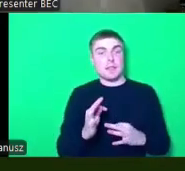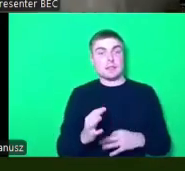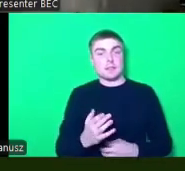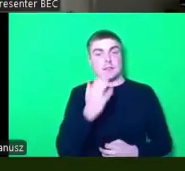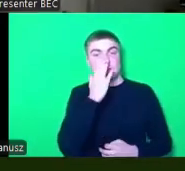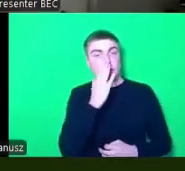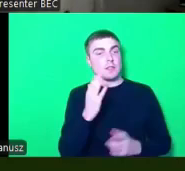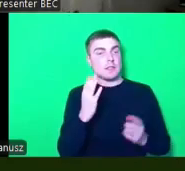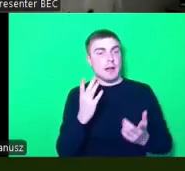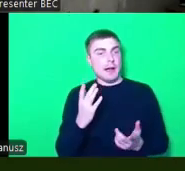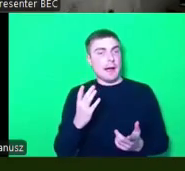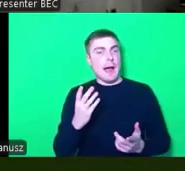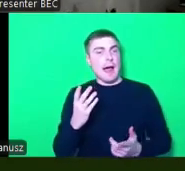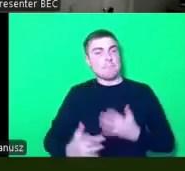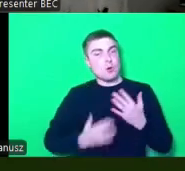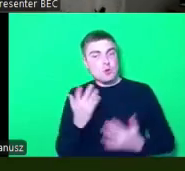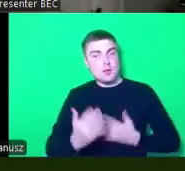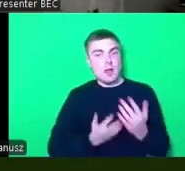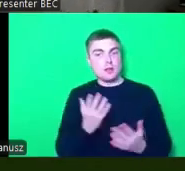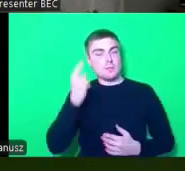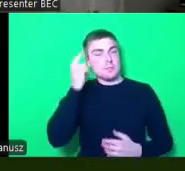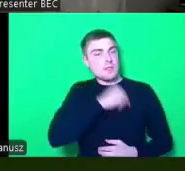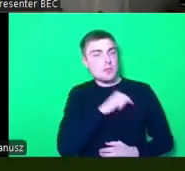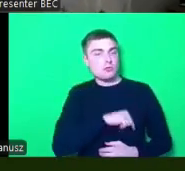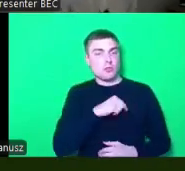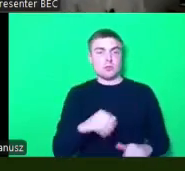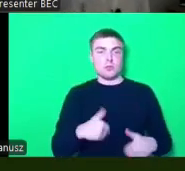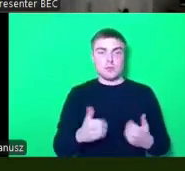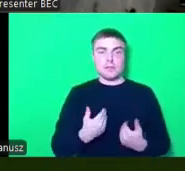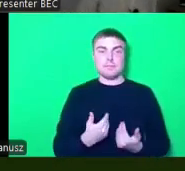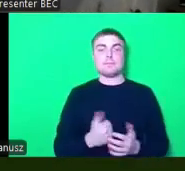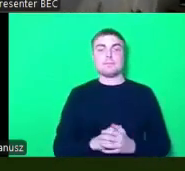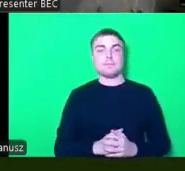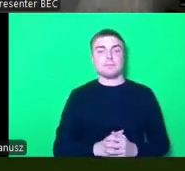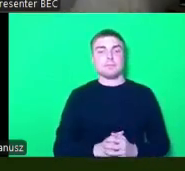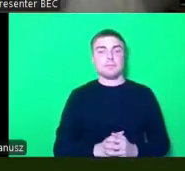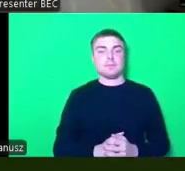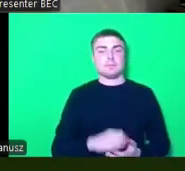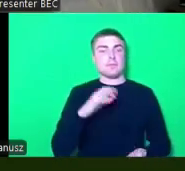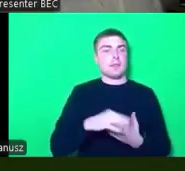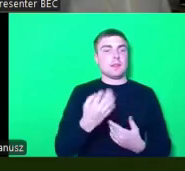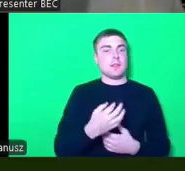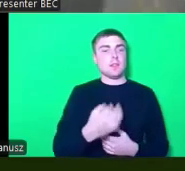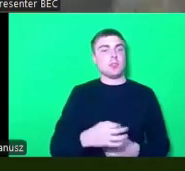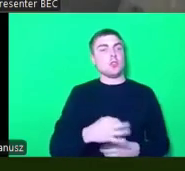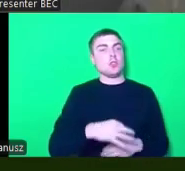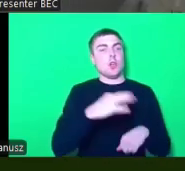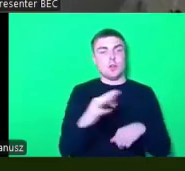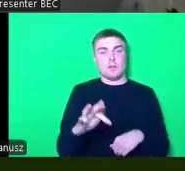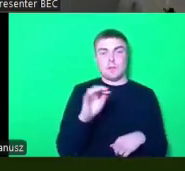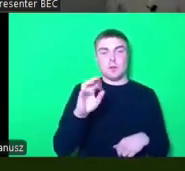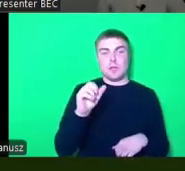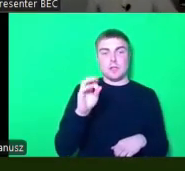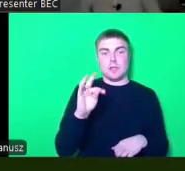health. Also a study and framework of Dr. Forrest. And here we did a multicentric study. It means in different cities,